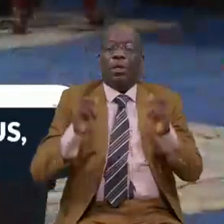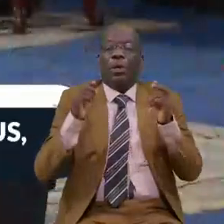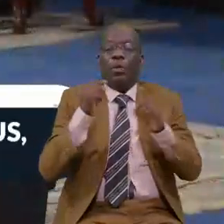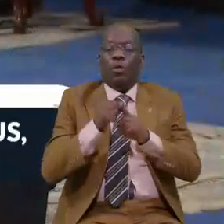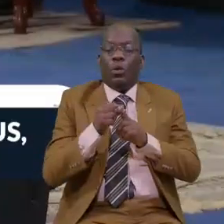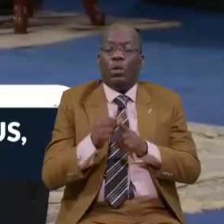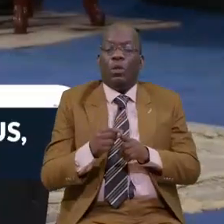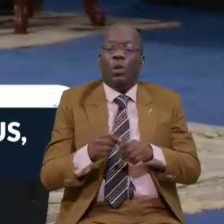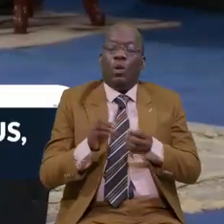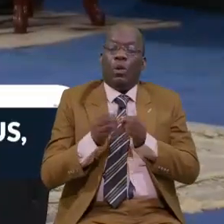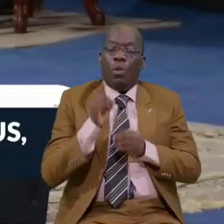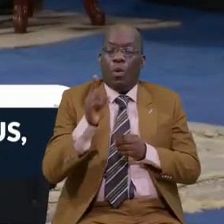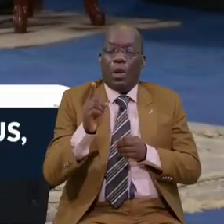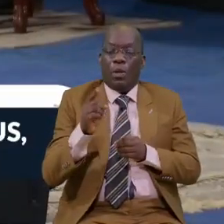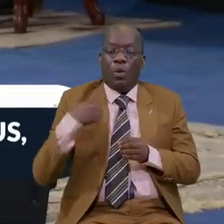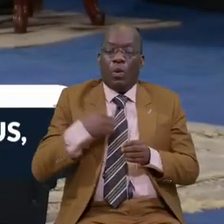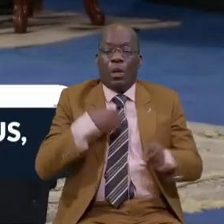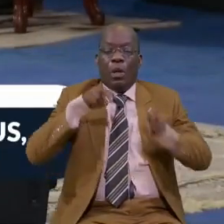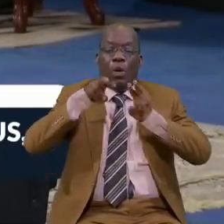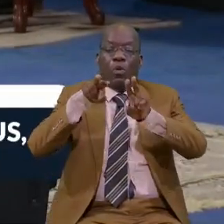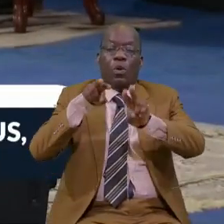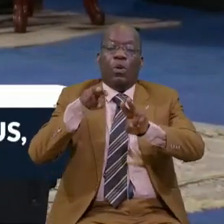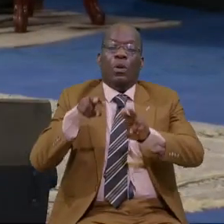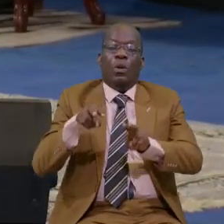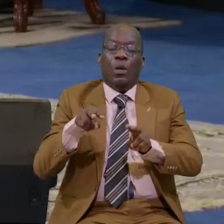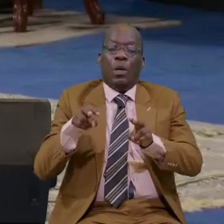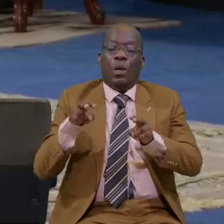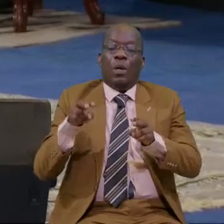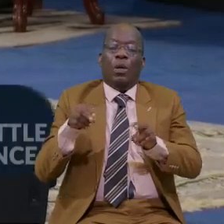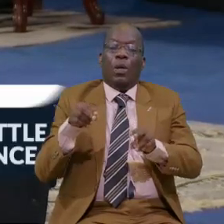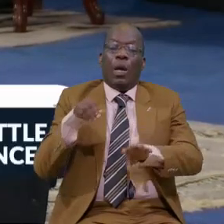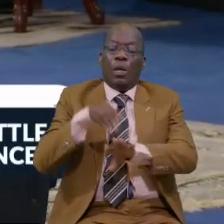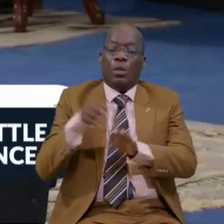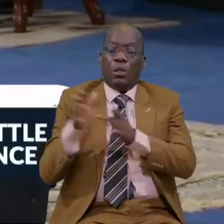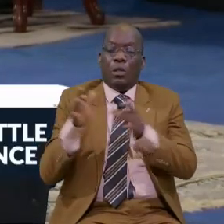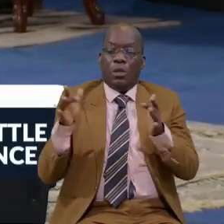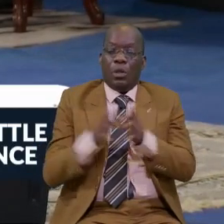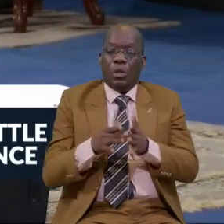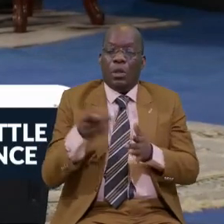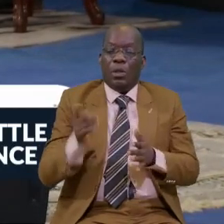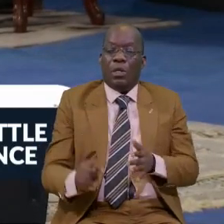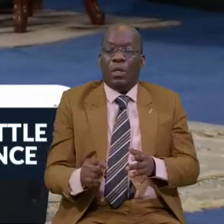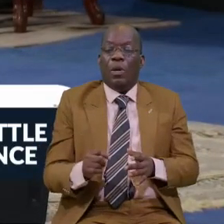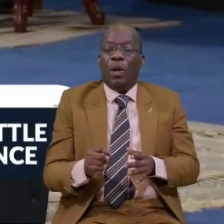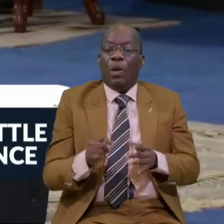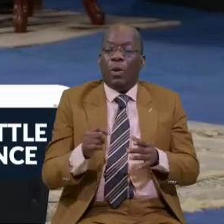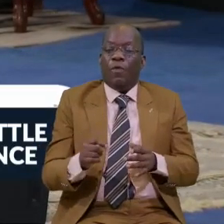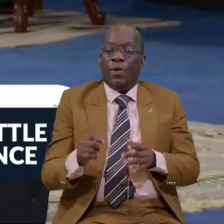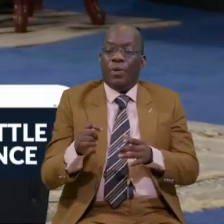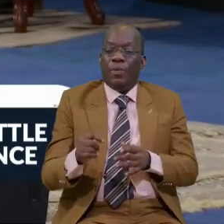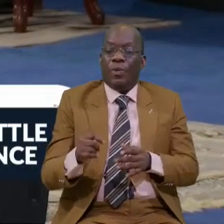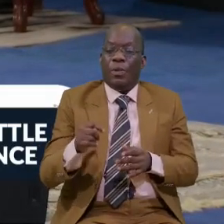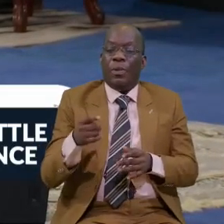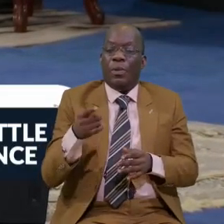at Jesus, the umpire appointed to settle all matters